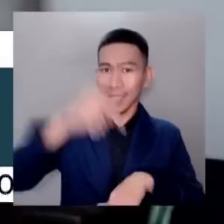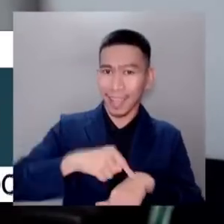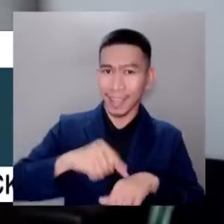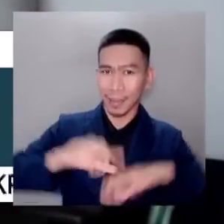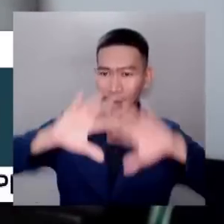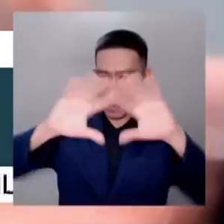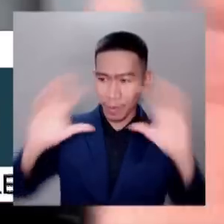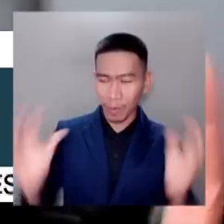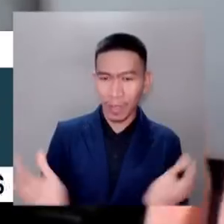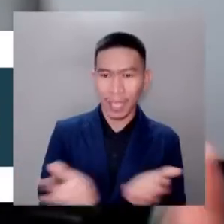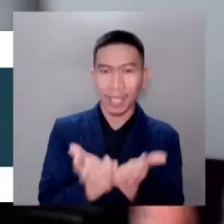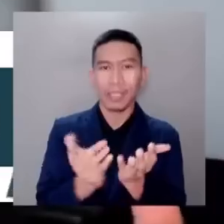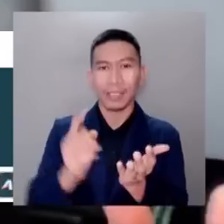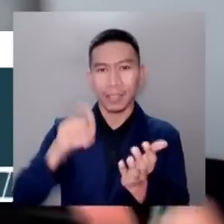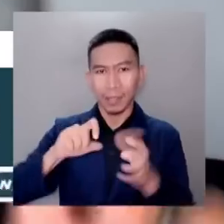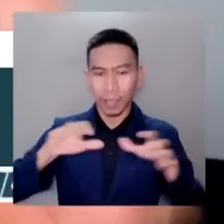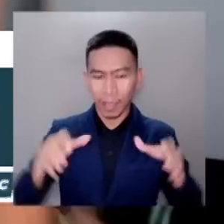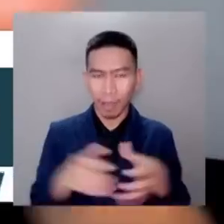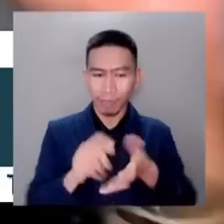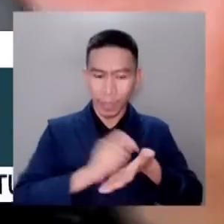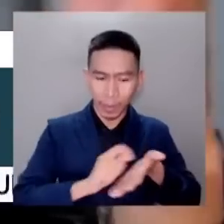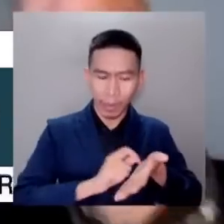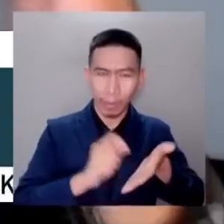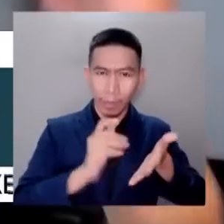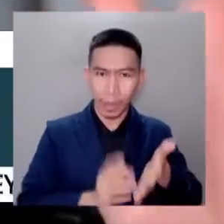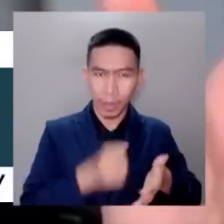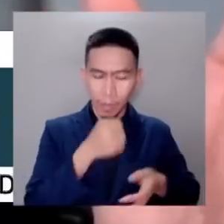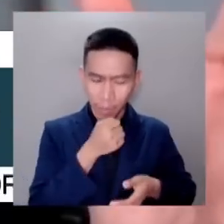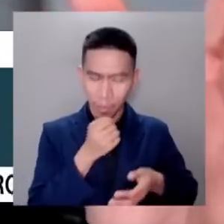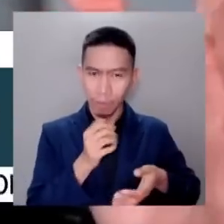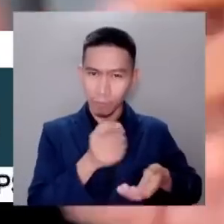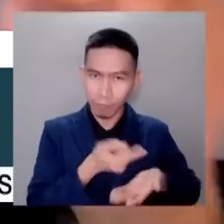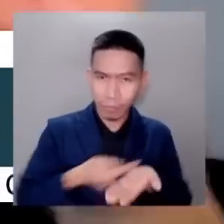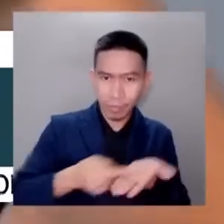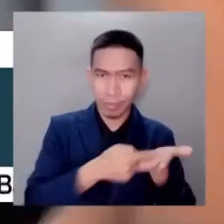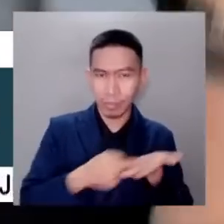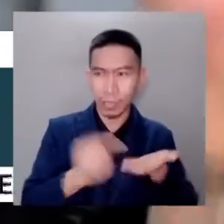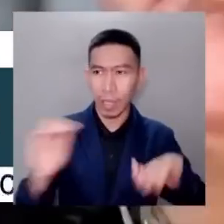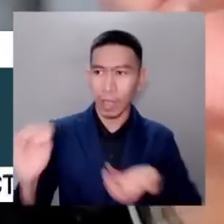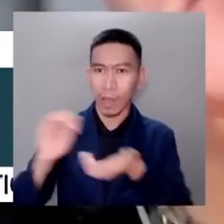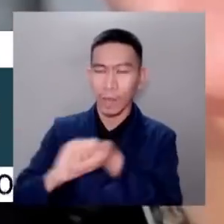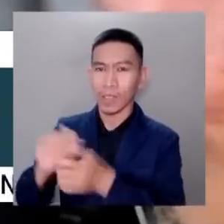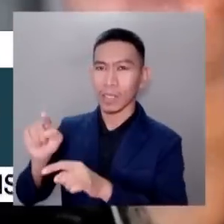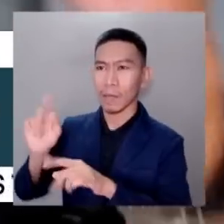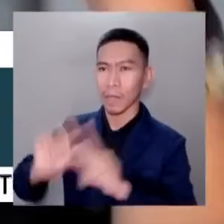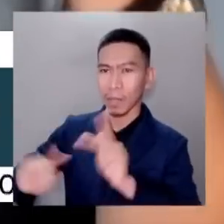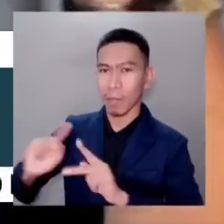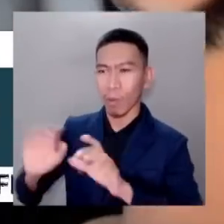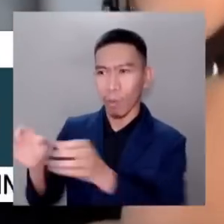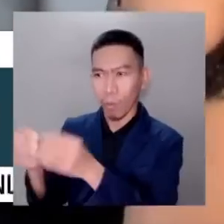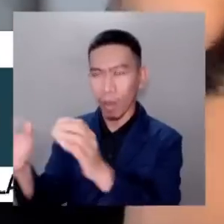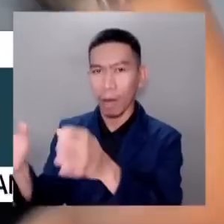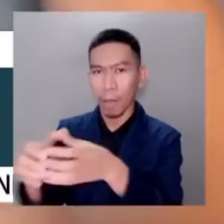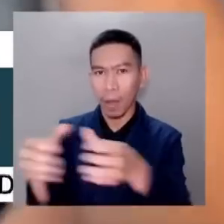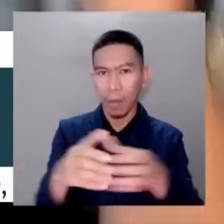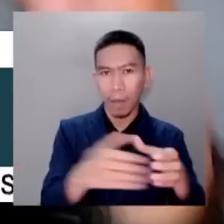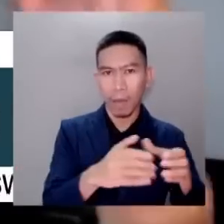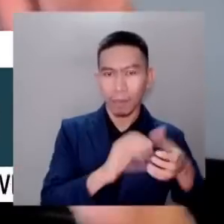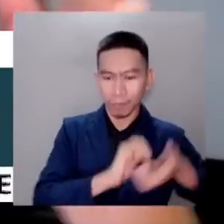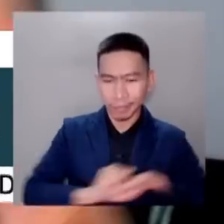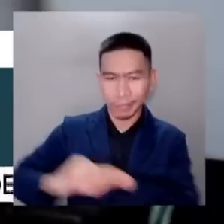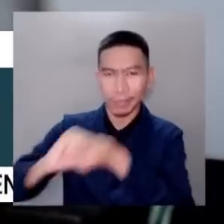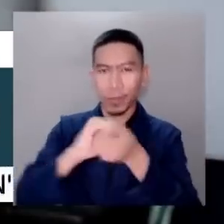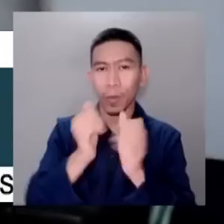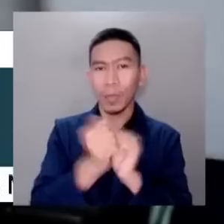where journalists were working together with a second layer, with civil society, with research organizations, and with lawyers in the